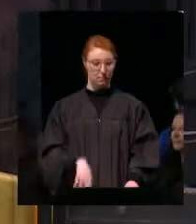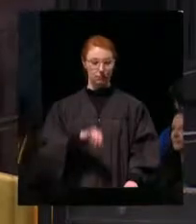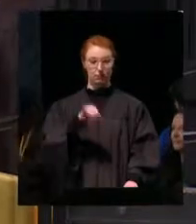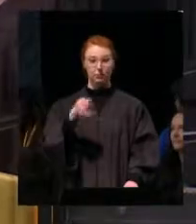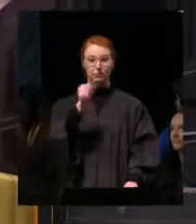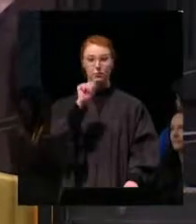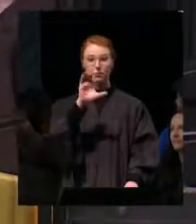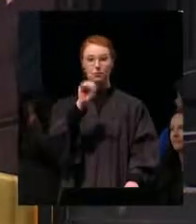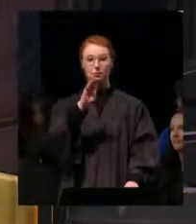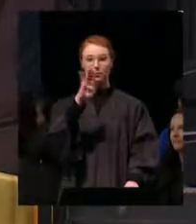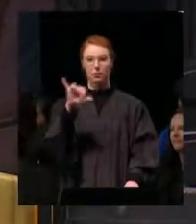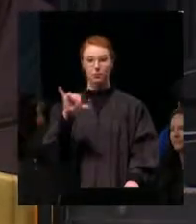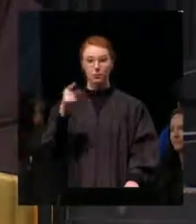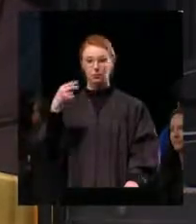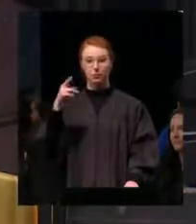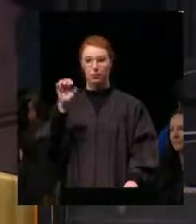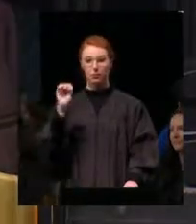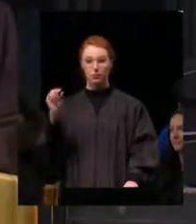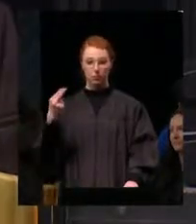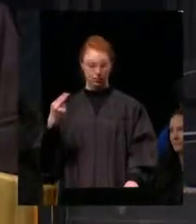Jacoby Grow.